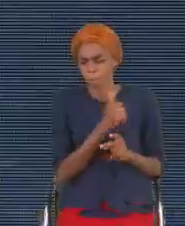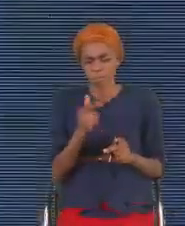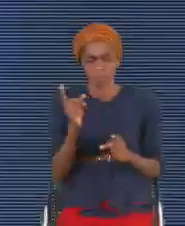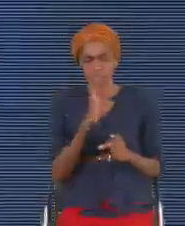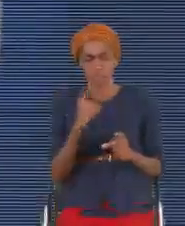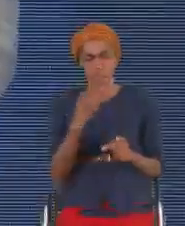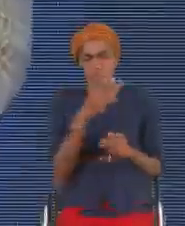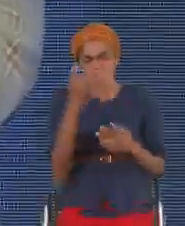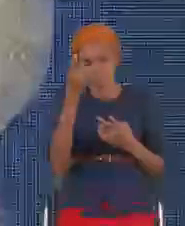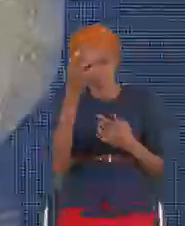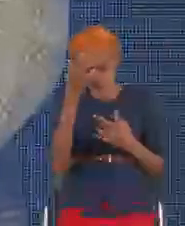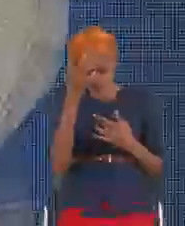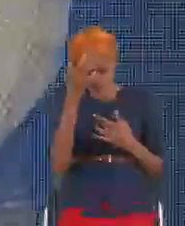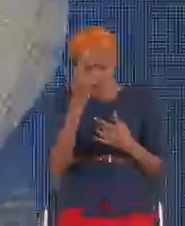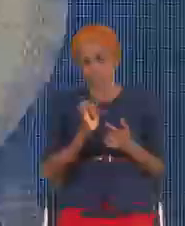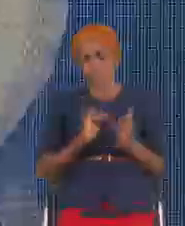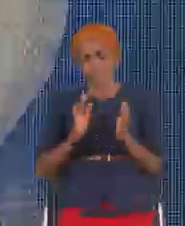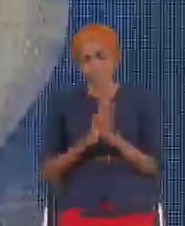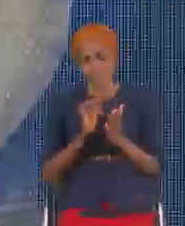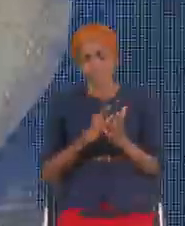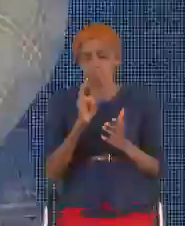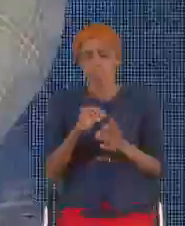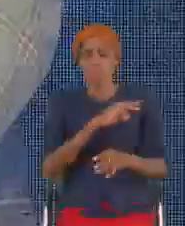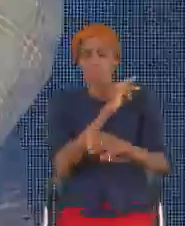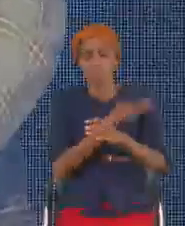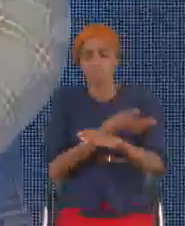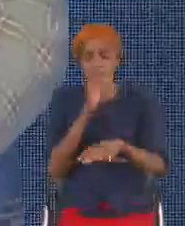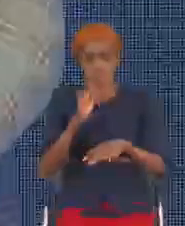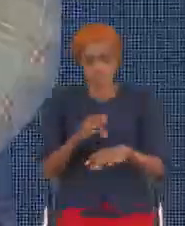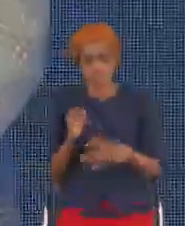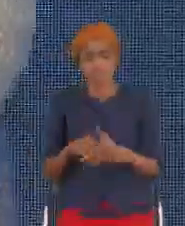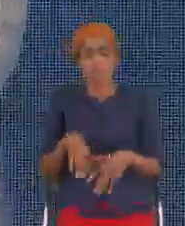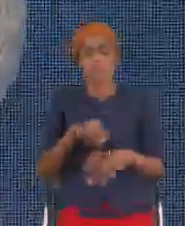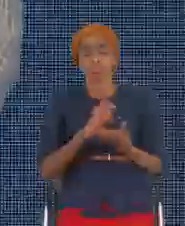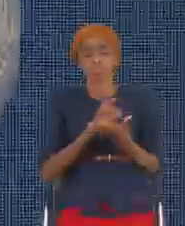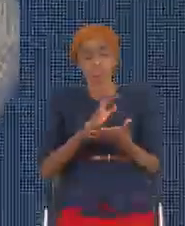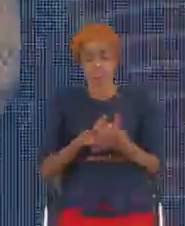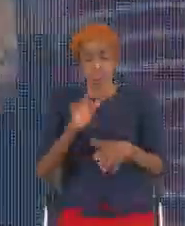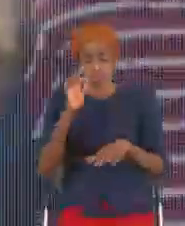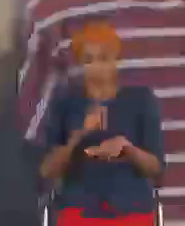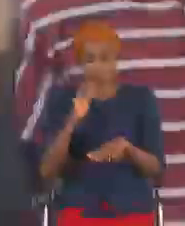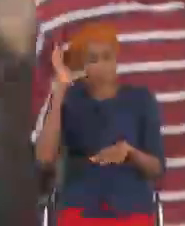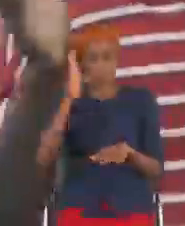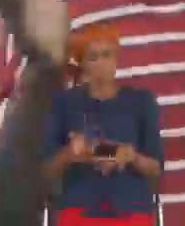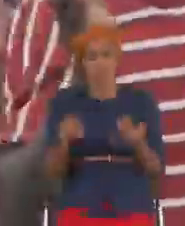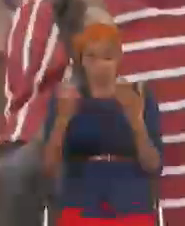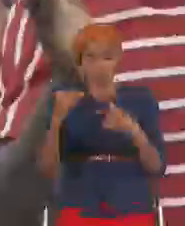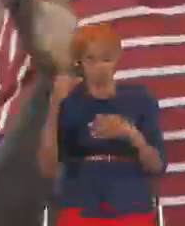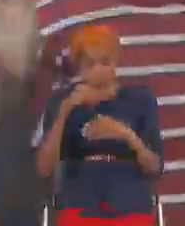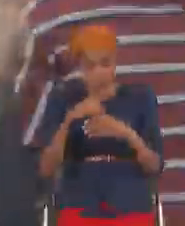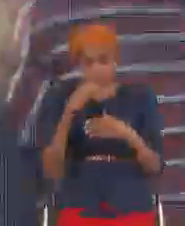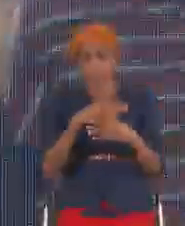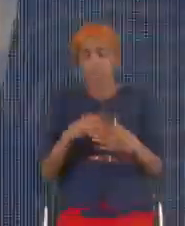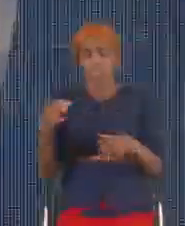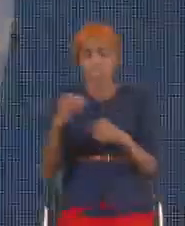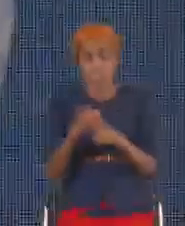there's disease, I pray your mighty touch, supernatural touch, will come in and take